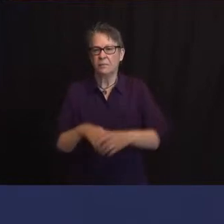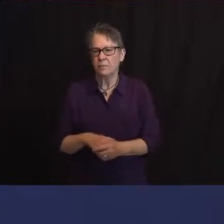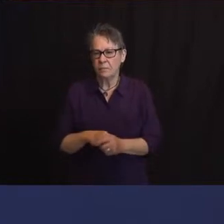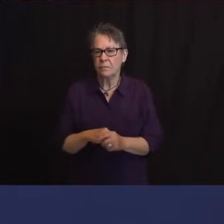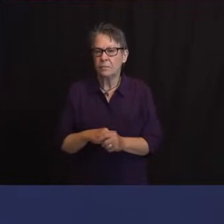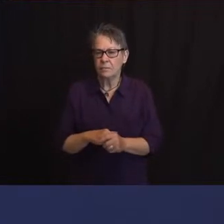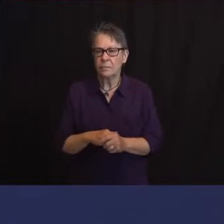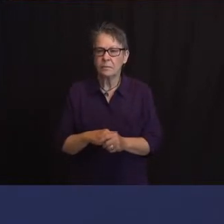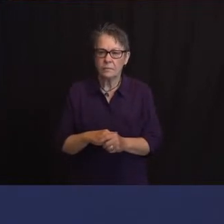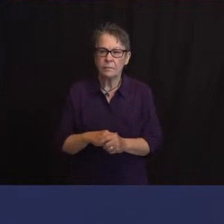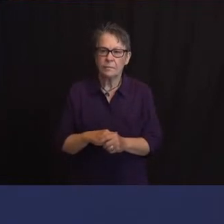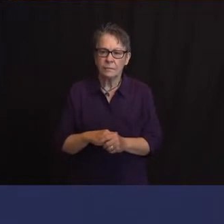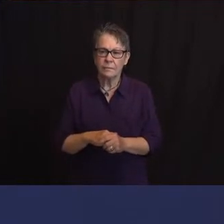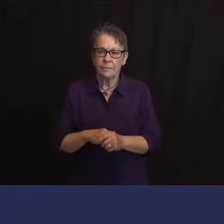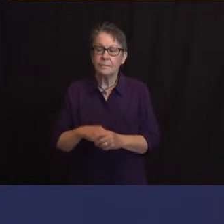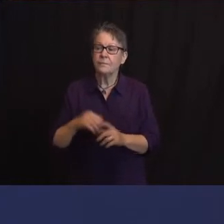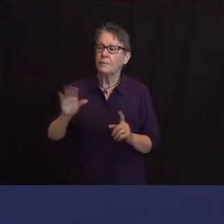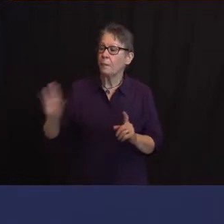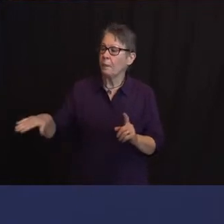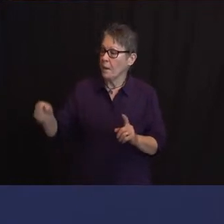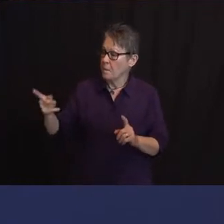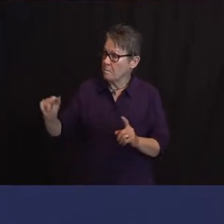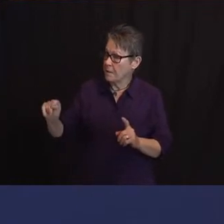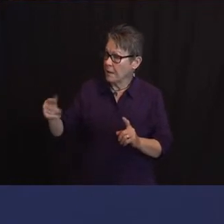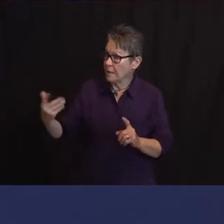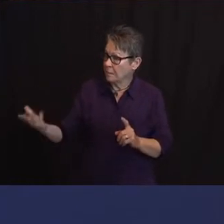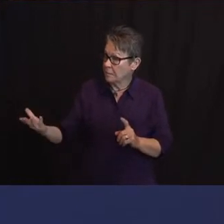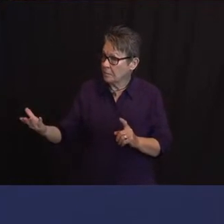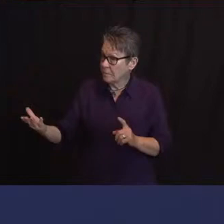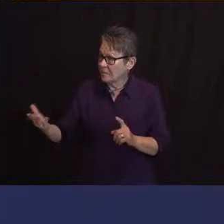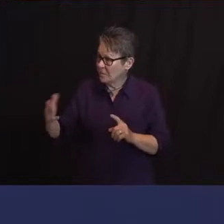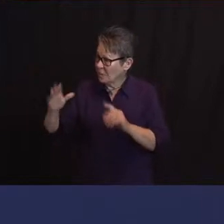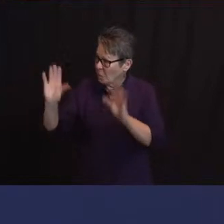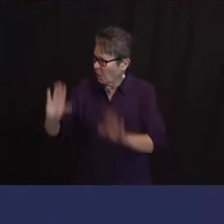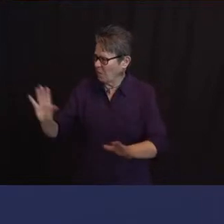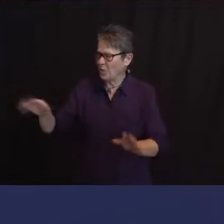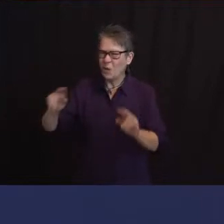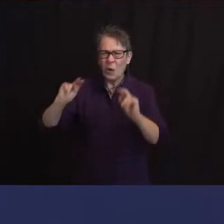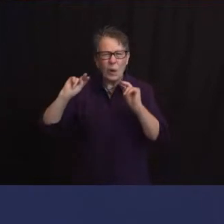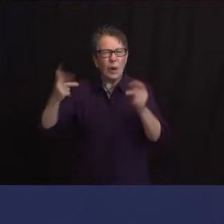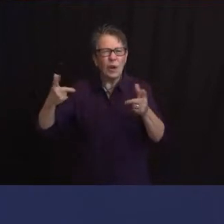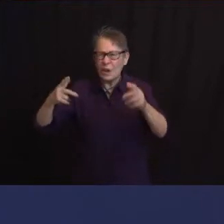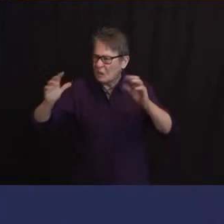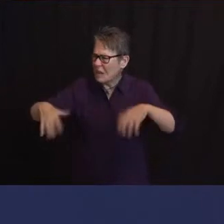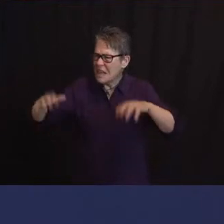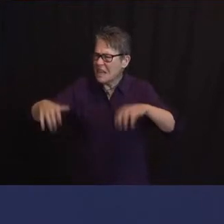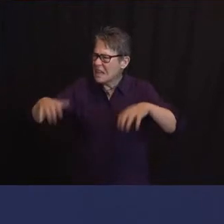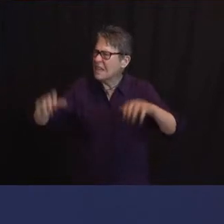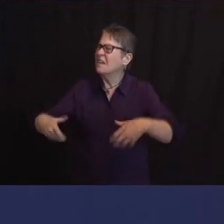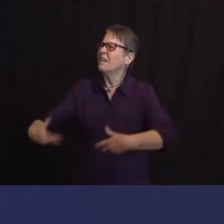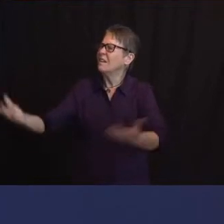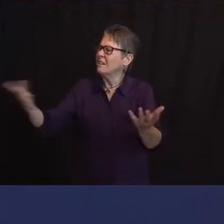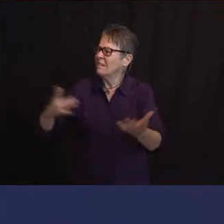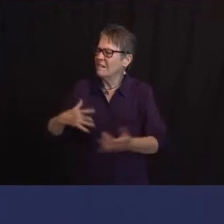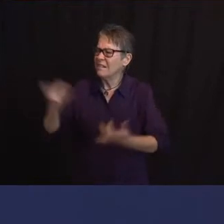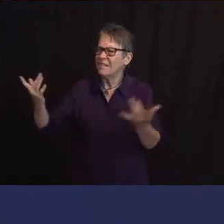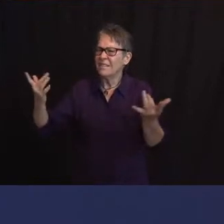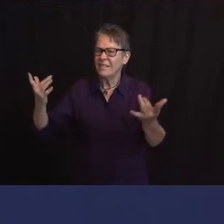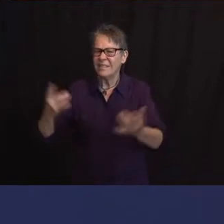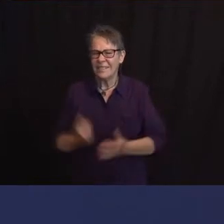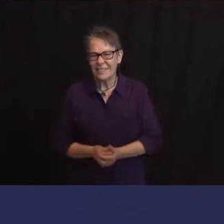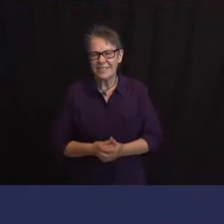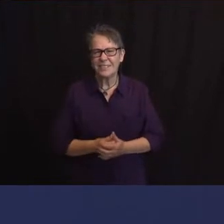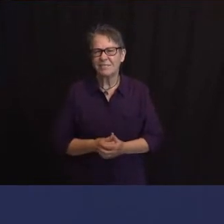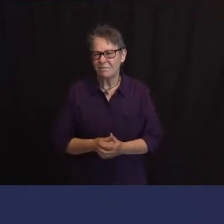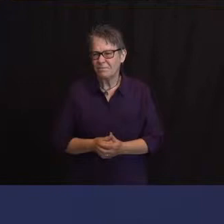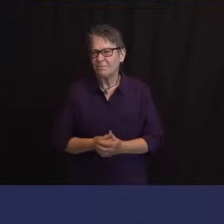weather. We got to warm this place up here a little bit, which would certainly help us at many levels. You and I were having this